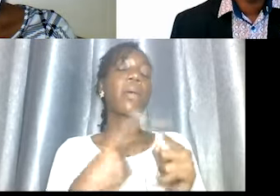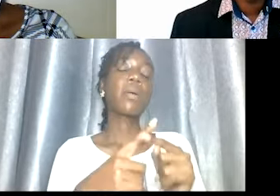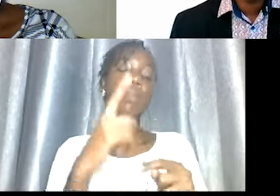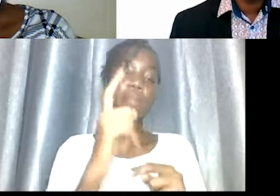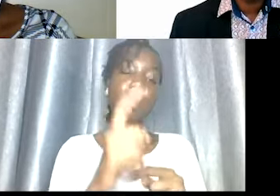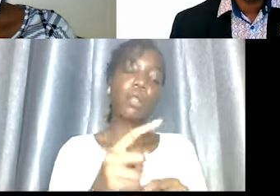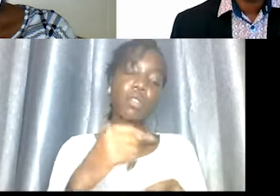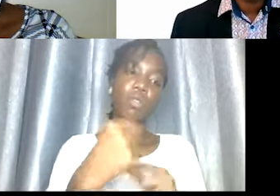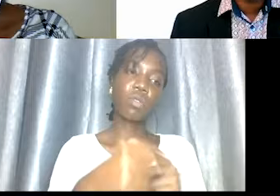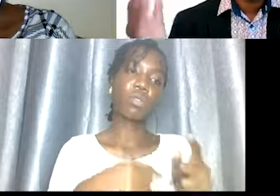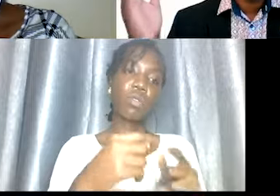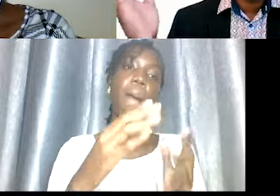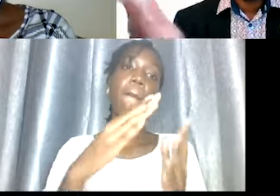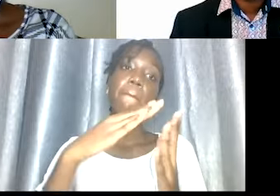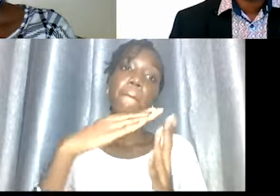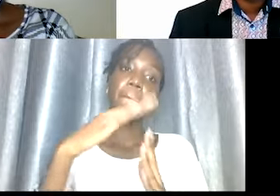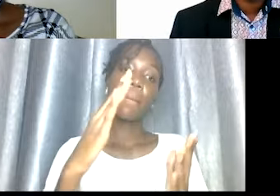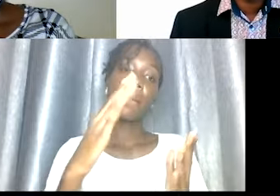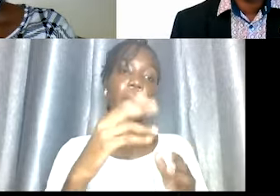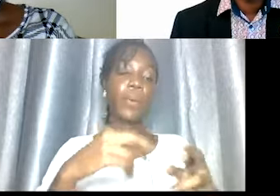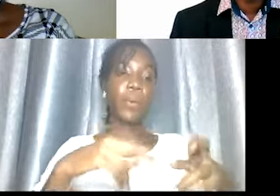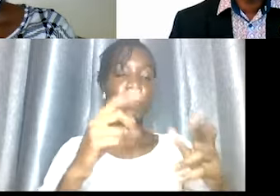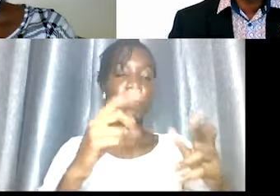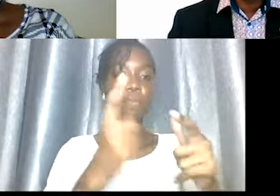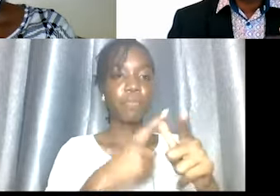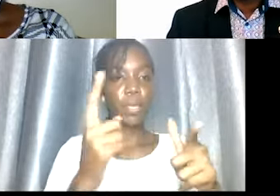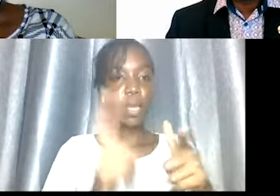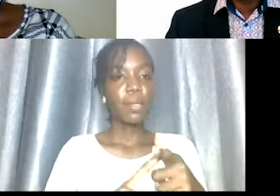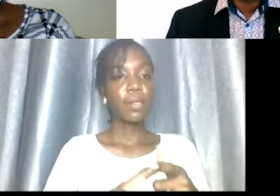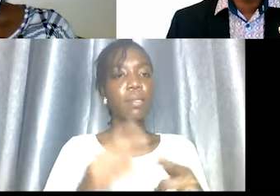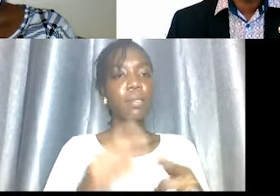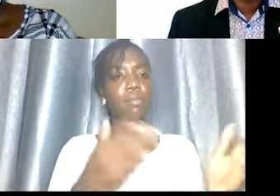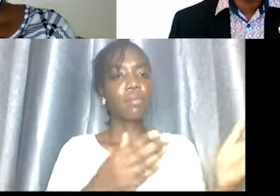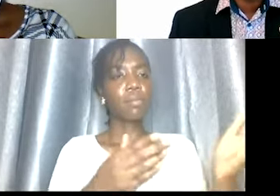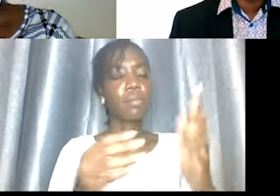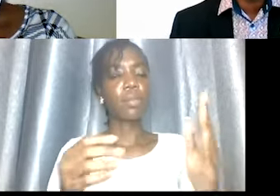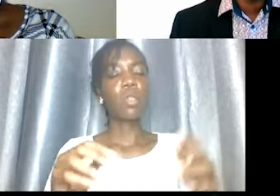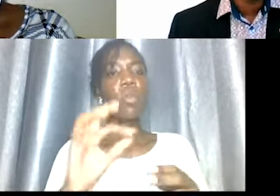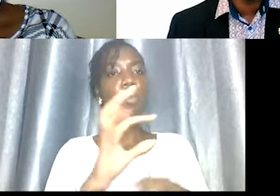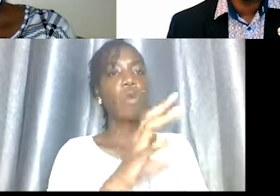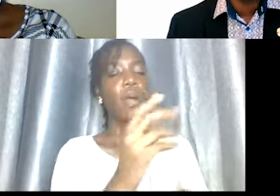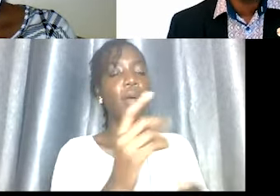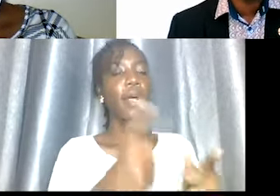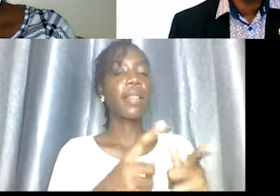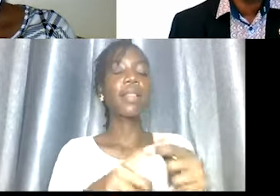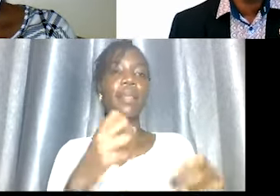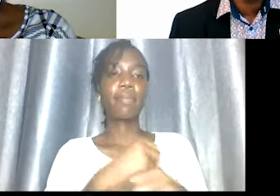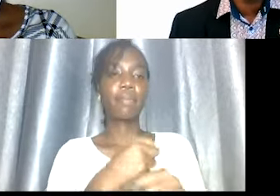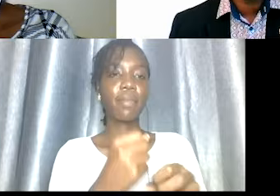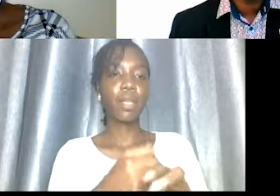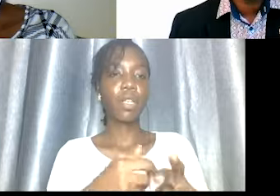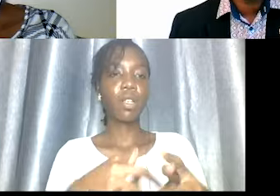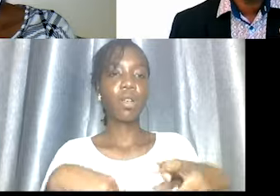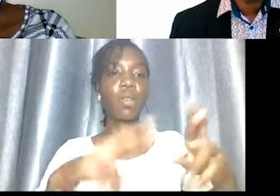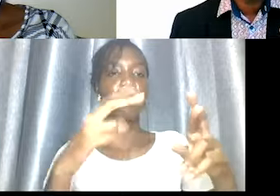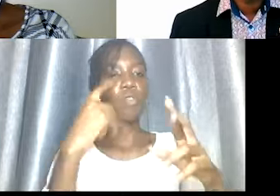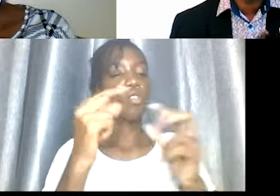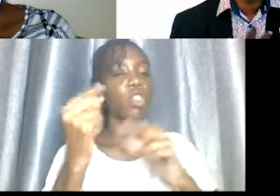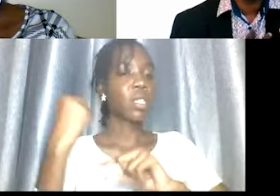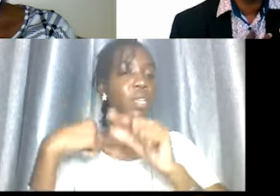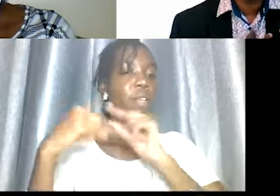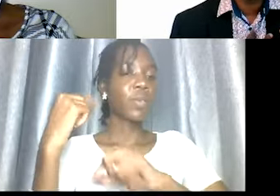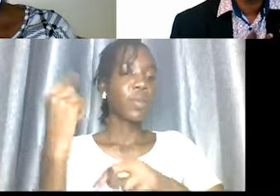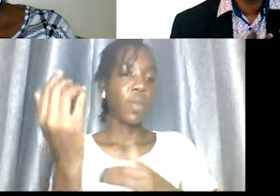track. Let's slash bushes and pave roads for our generations to come. It may not